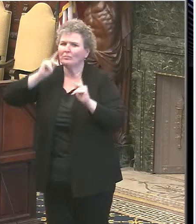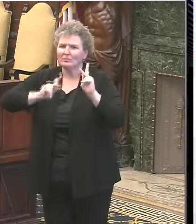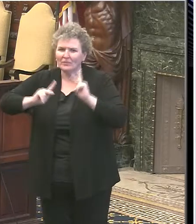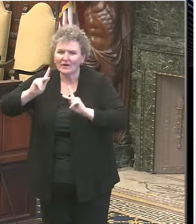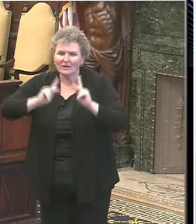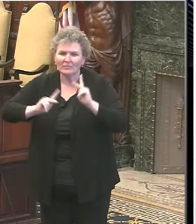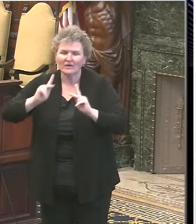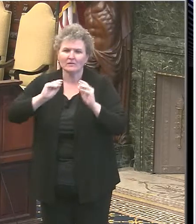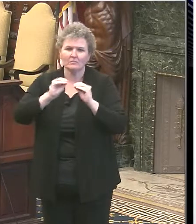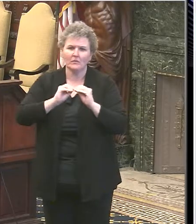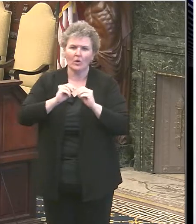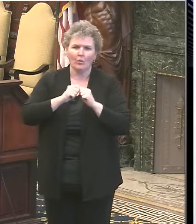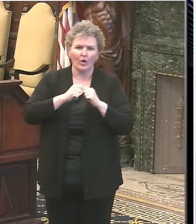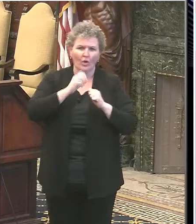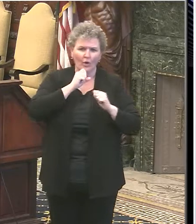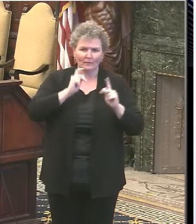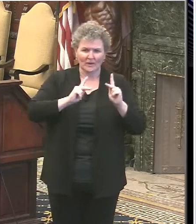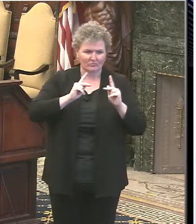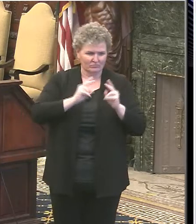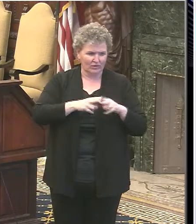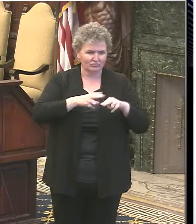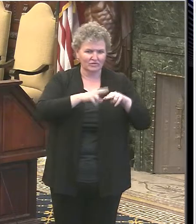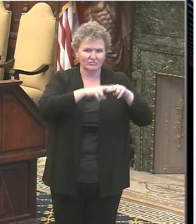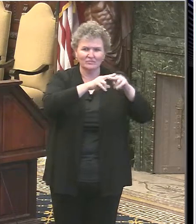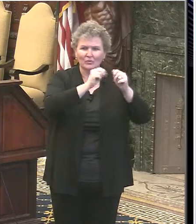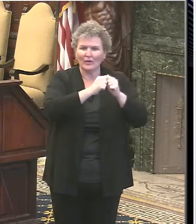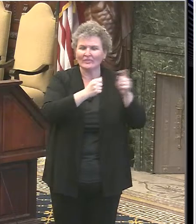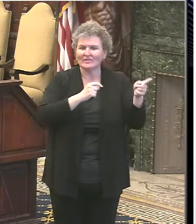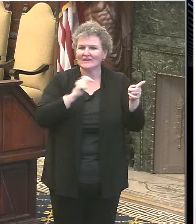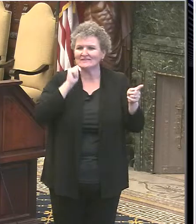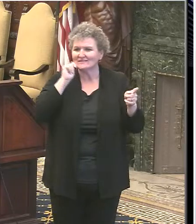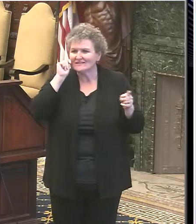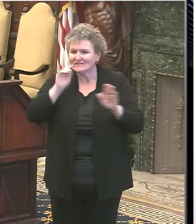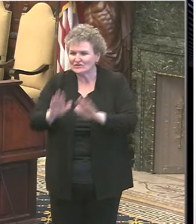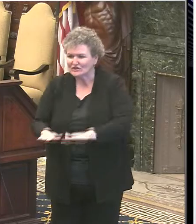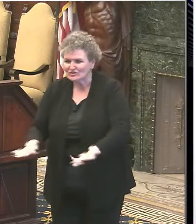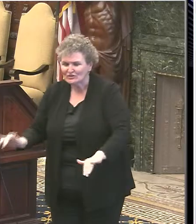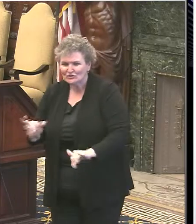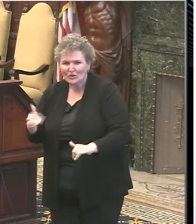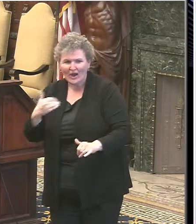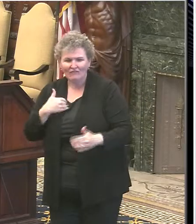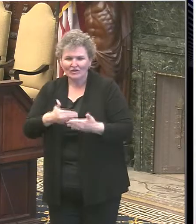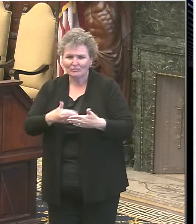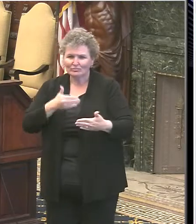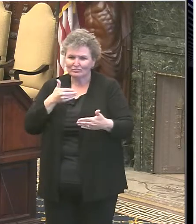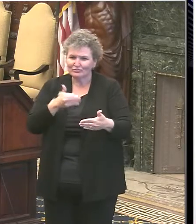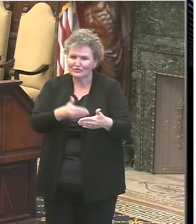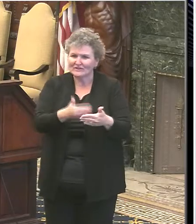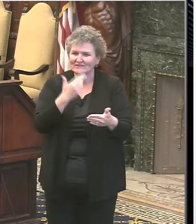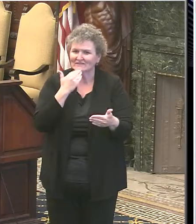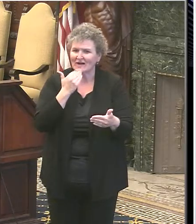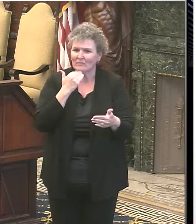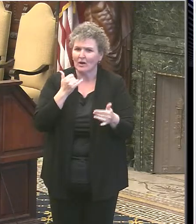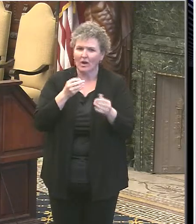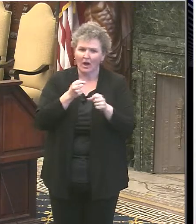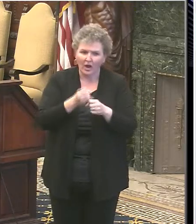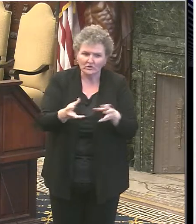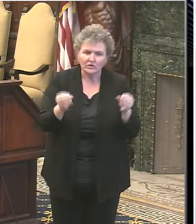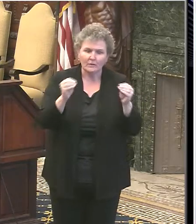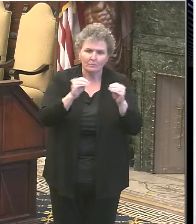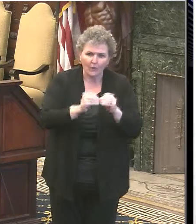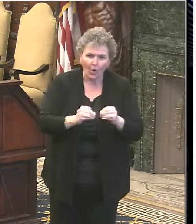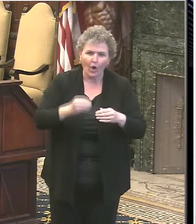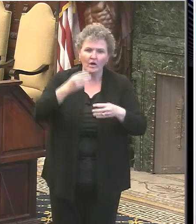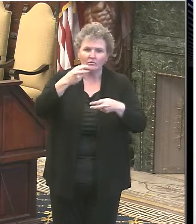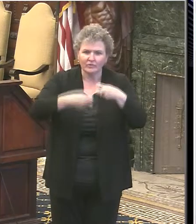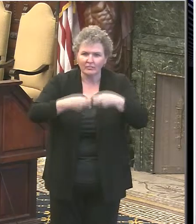to develop diabetes that can put them at higher risk for other chronic conditions and complications from COVID. I want to tell you about a